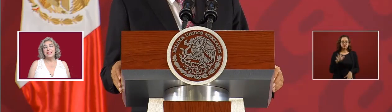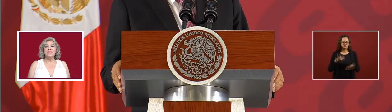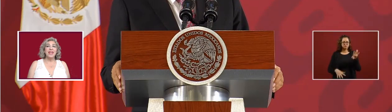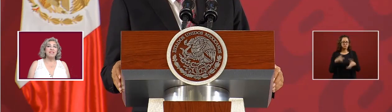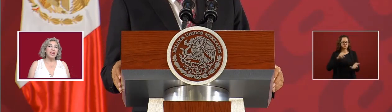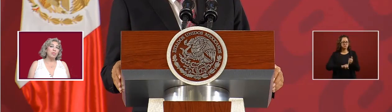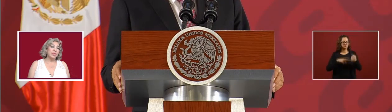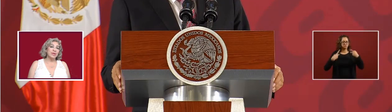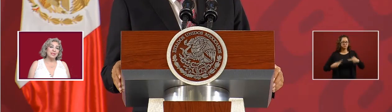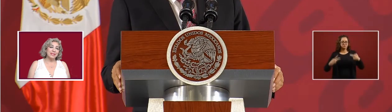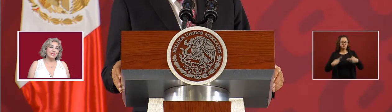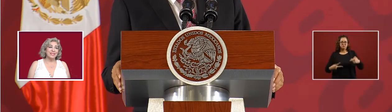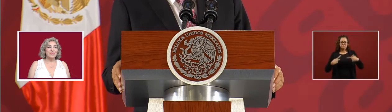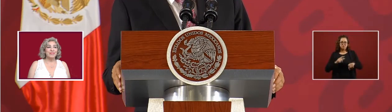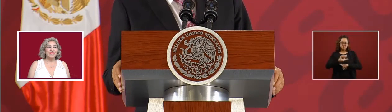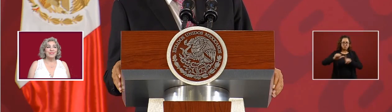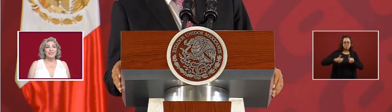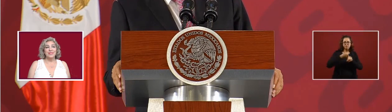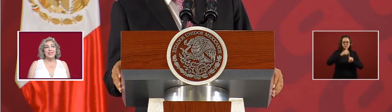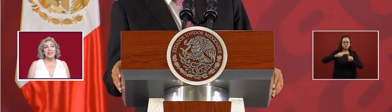And then they have helpers.